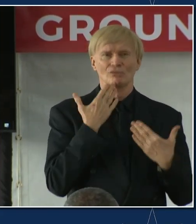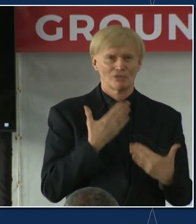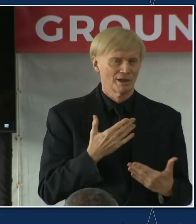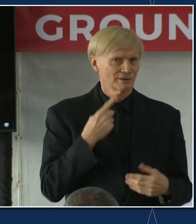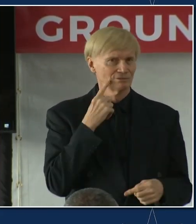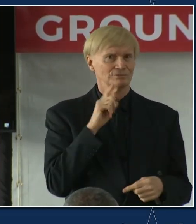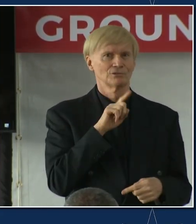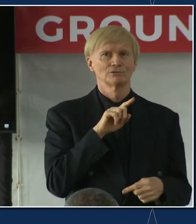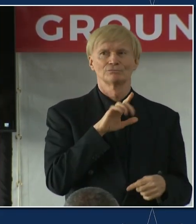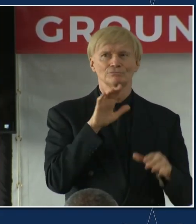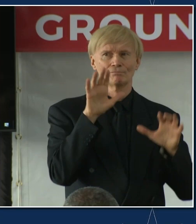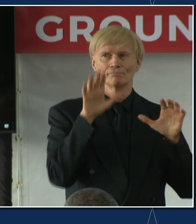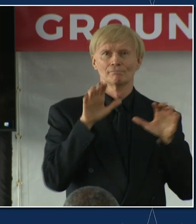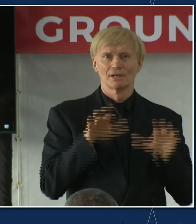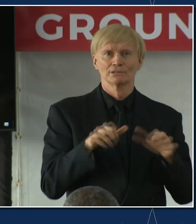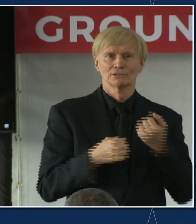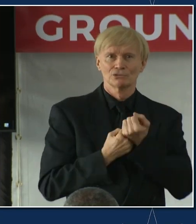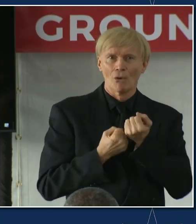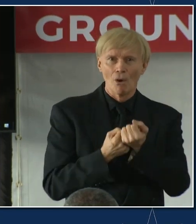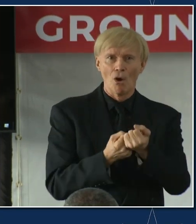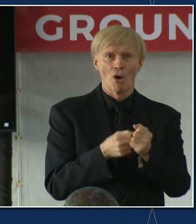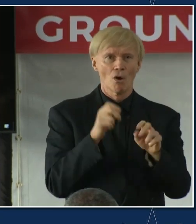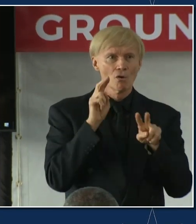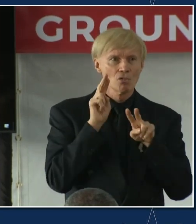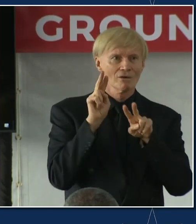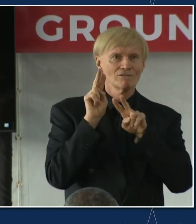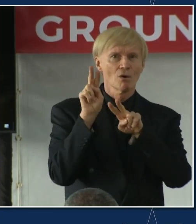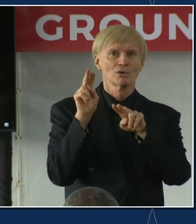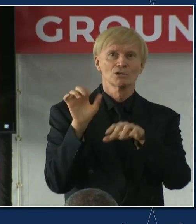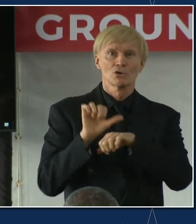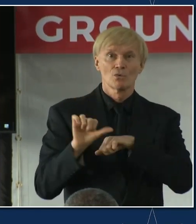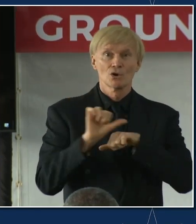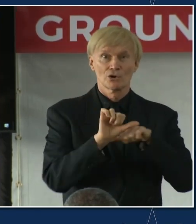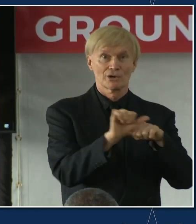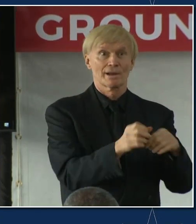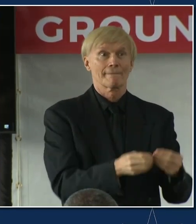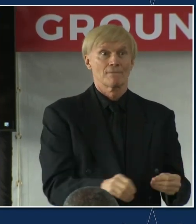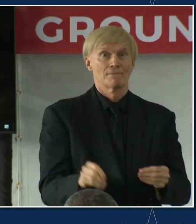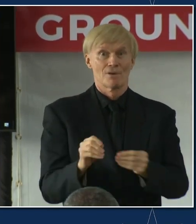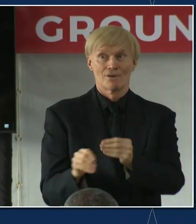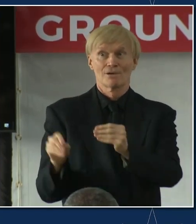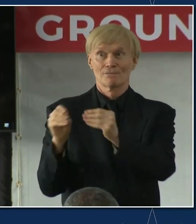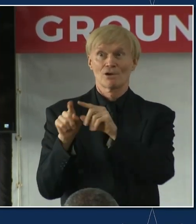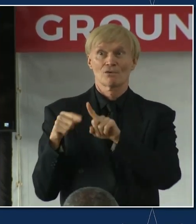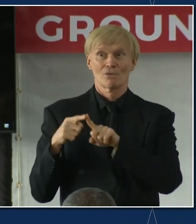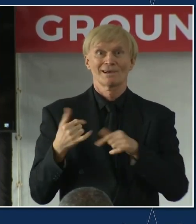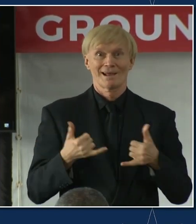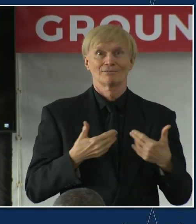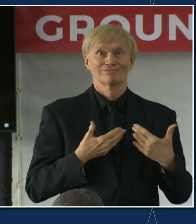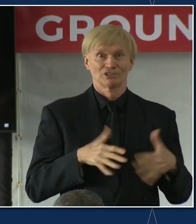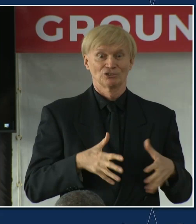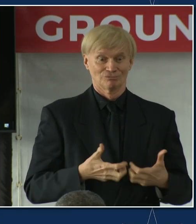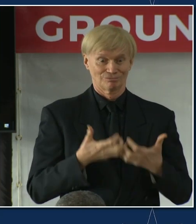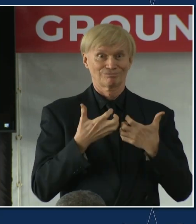for your amazing support, and look forward to working with you even more as we move forward.